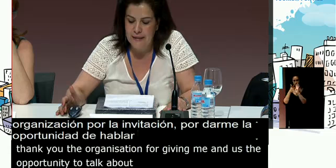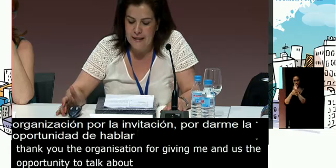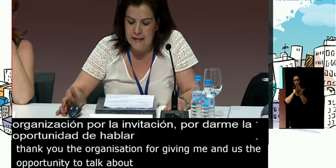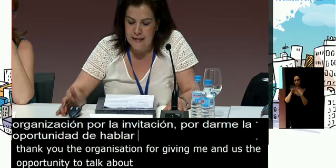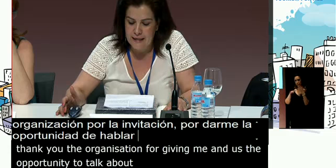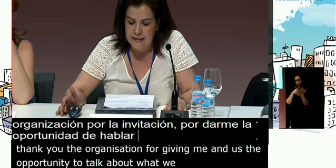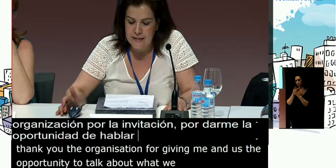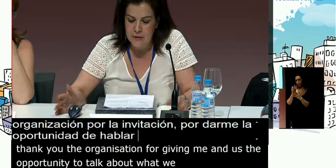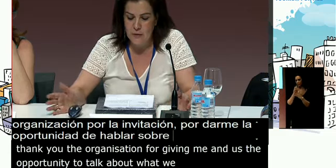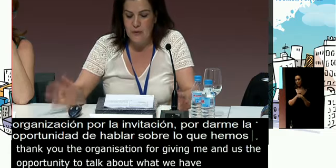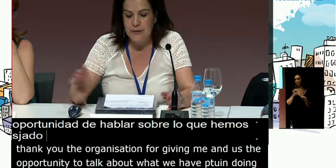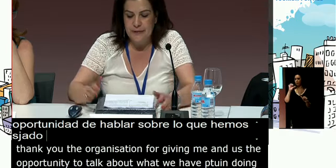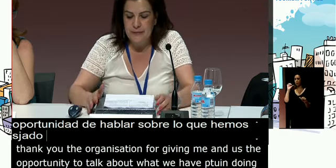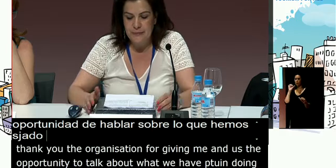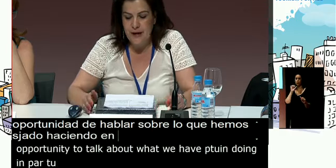Portugal.